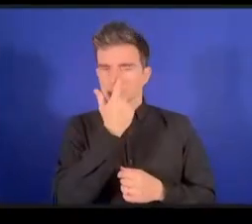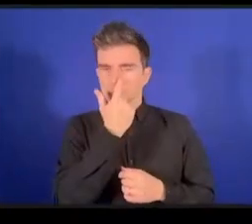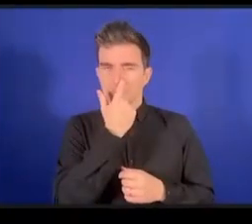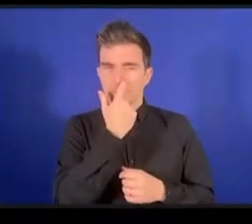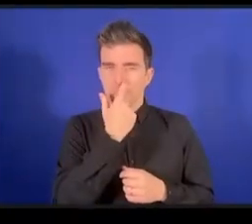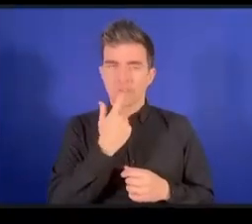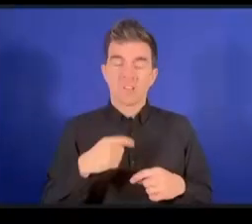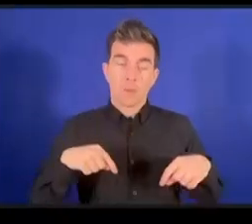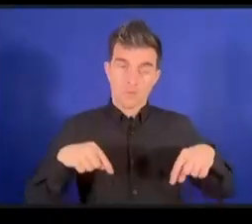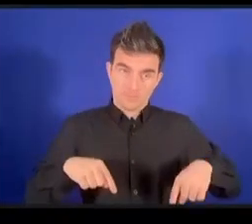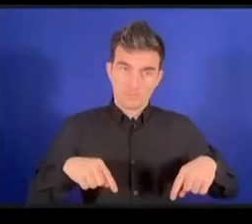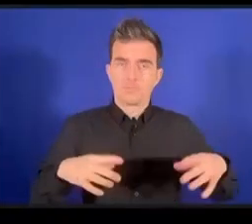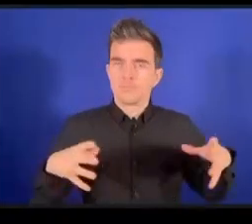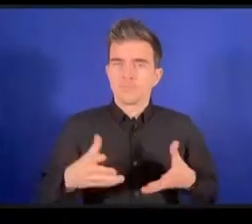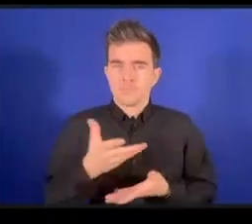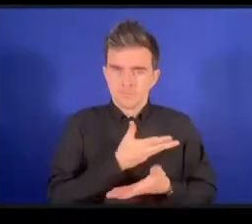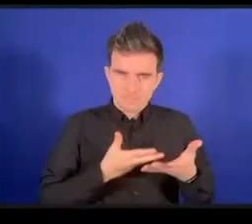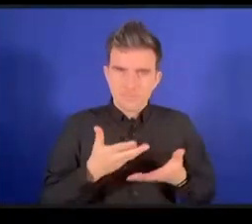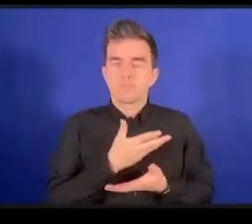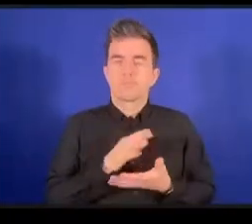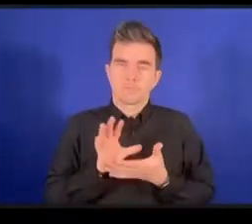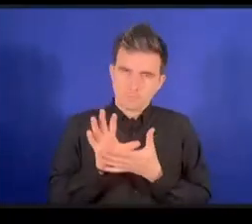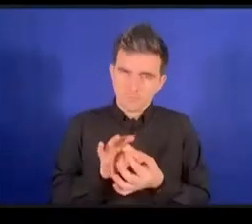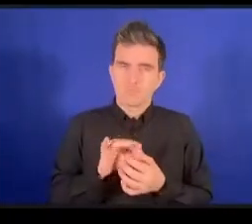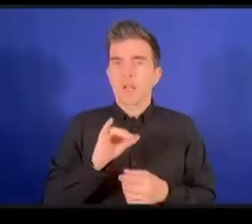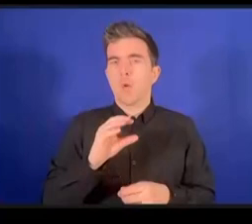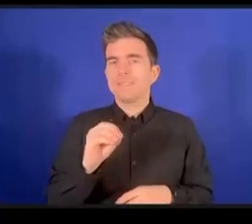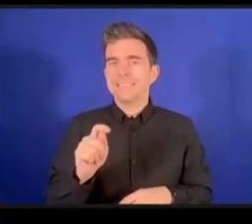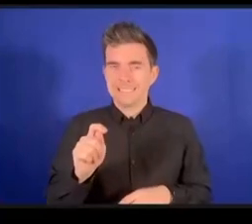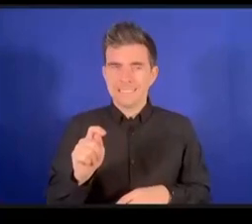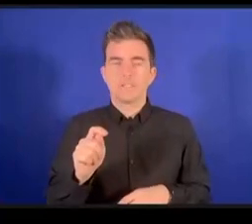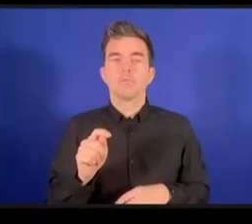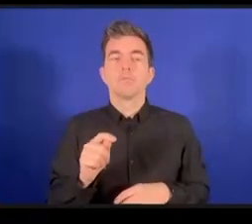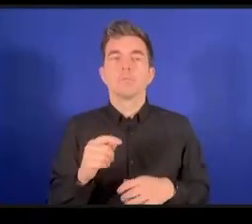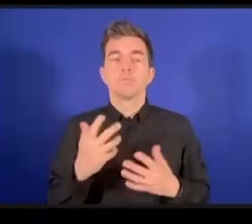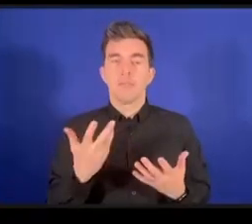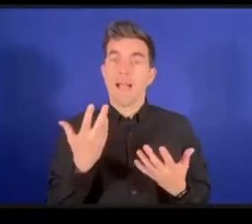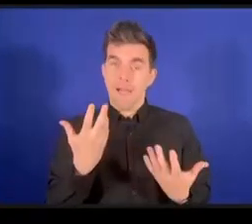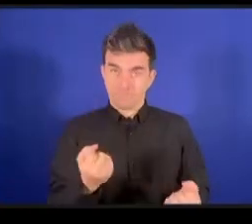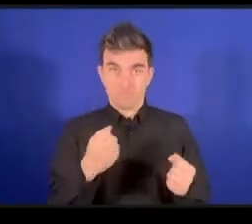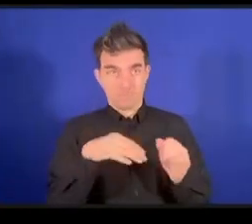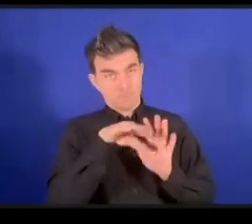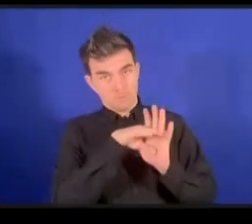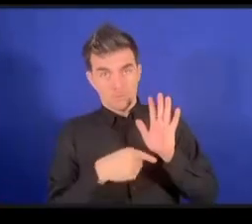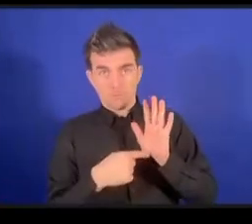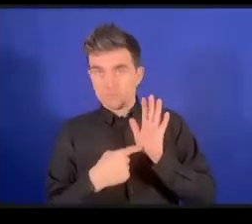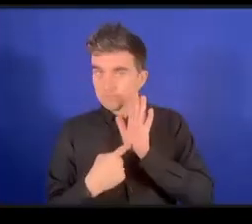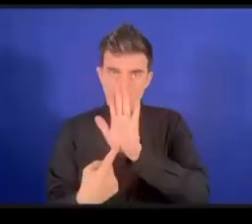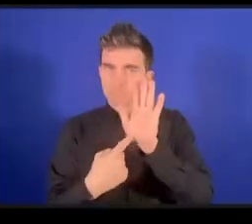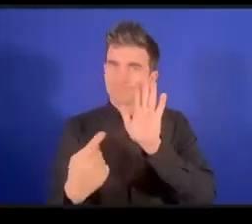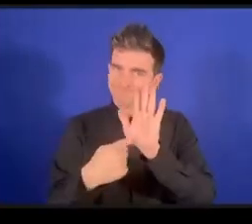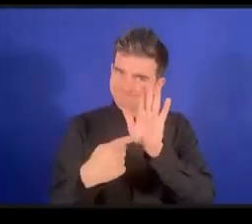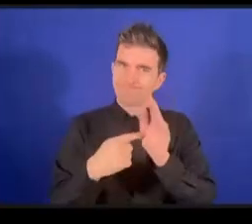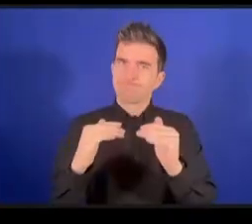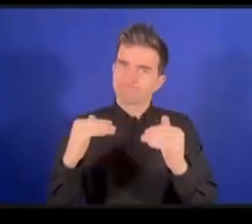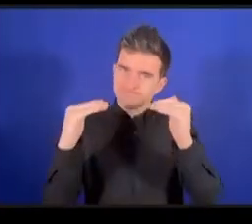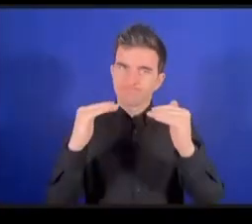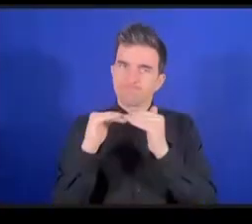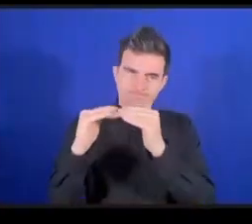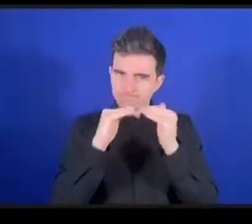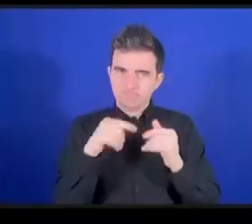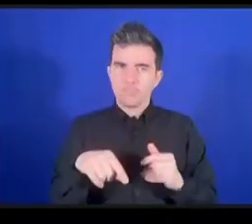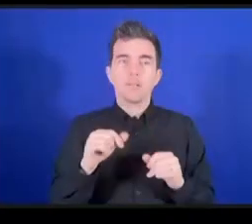standards that can then be used by many to come up with you know, a certain level